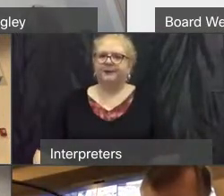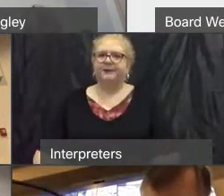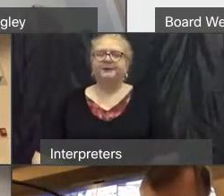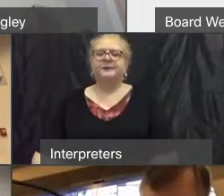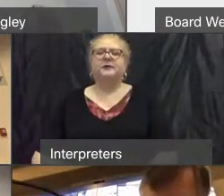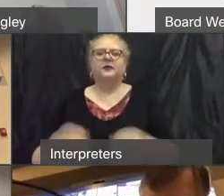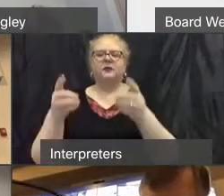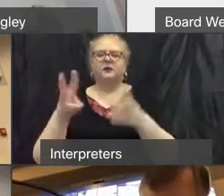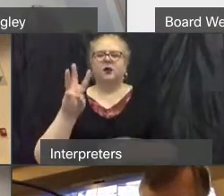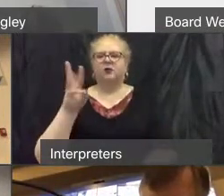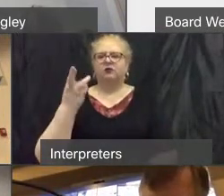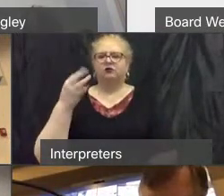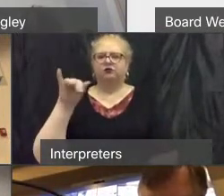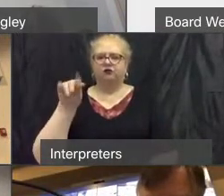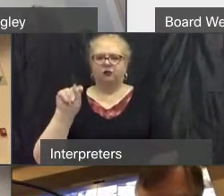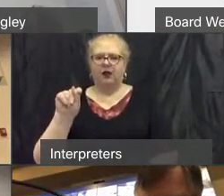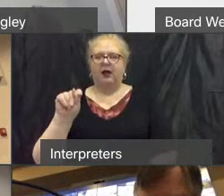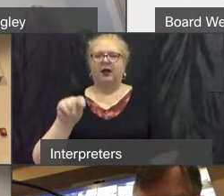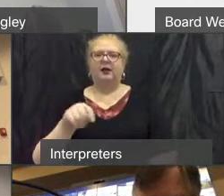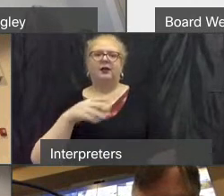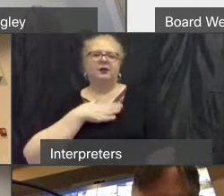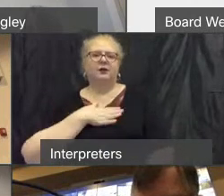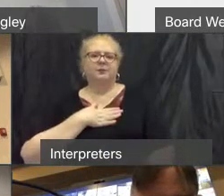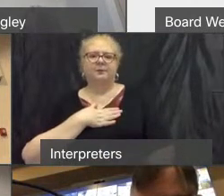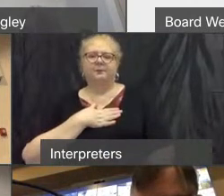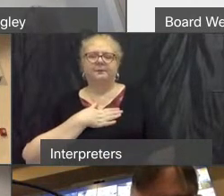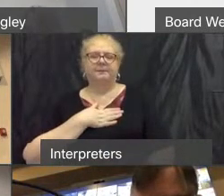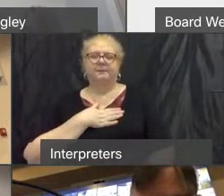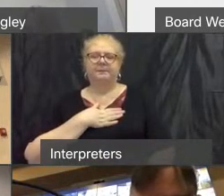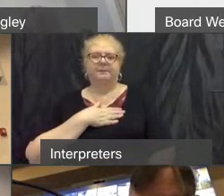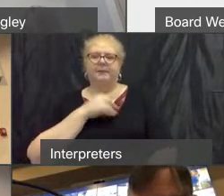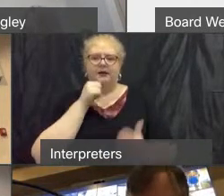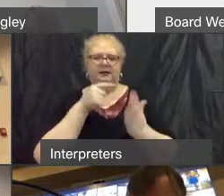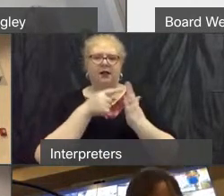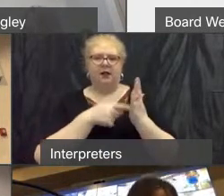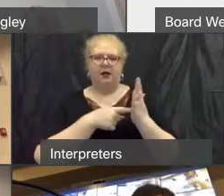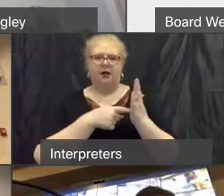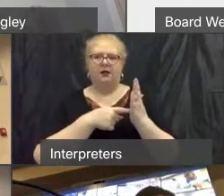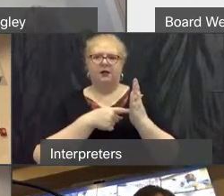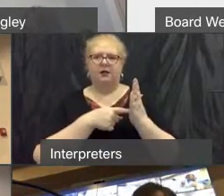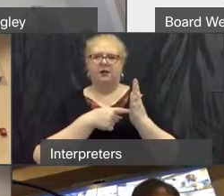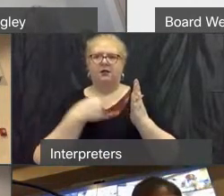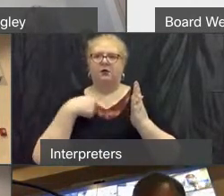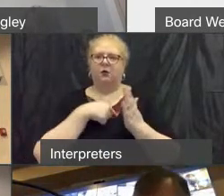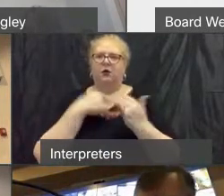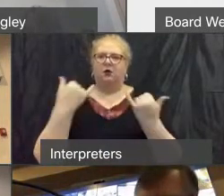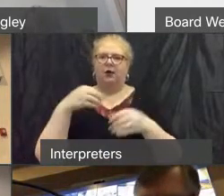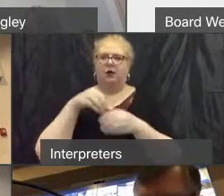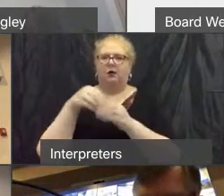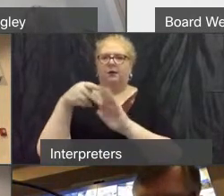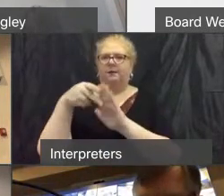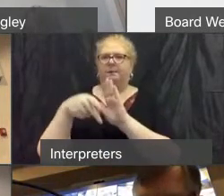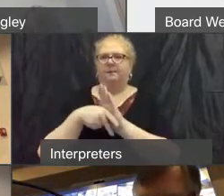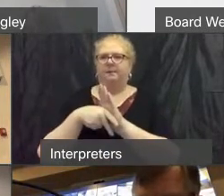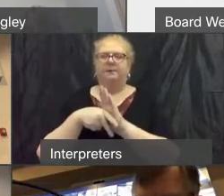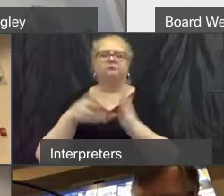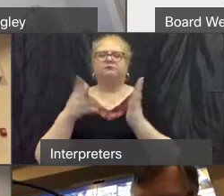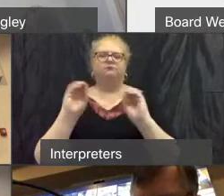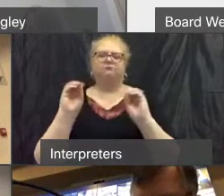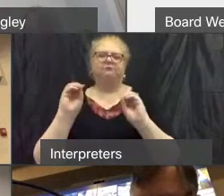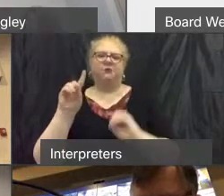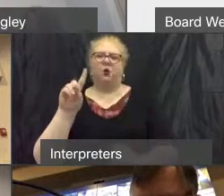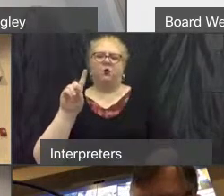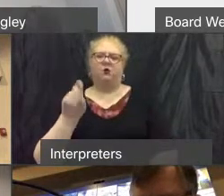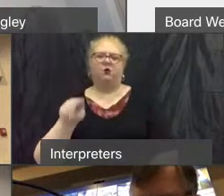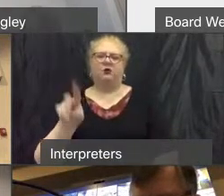Director Wright, Before mine is not on that. So if we, we're in the policy. So so I'm done. I don't have any questions